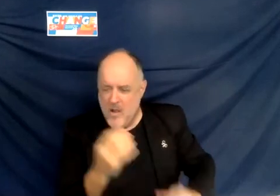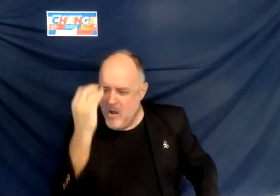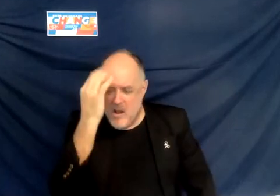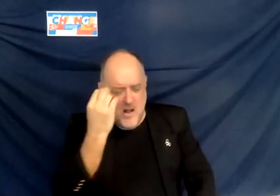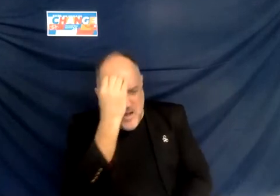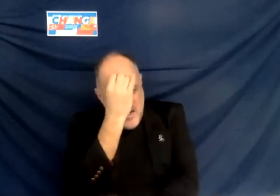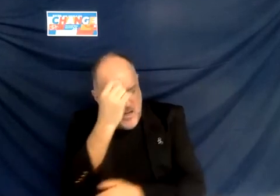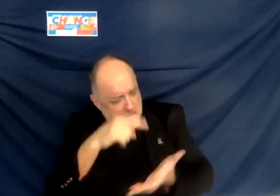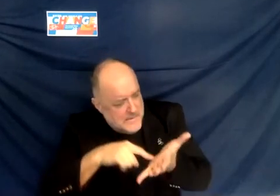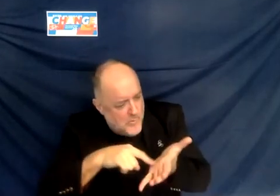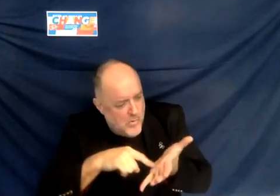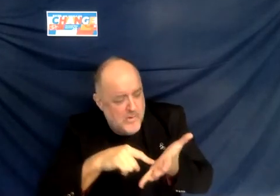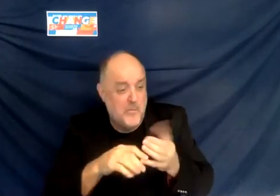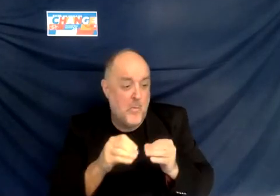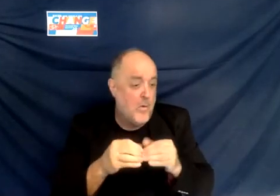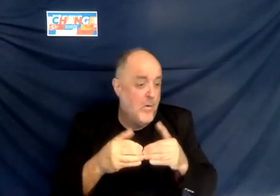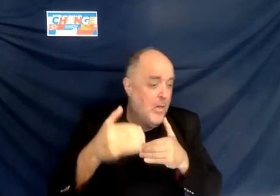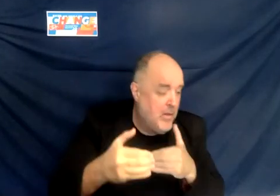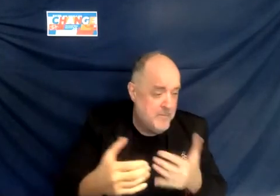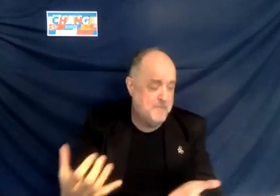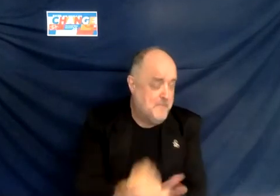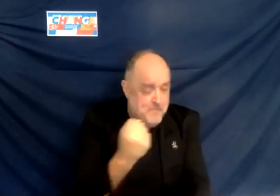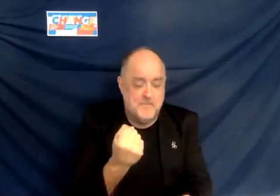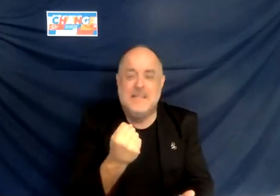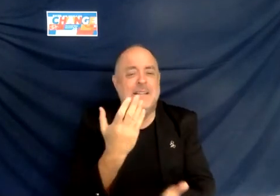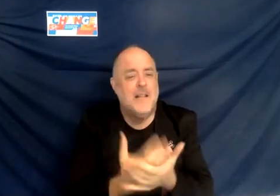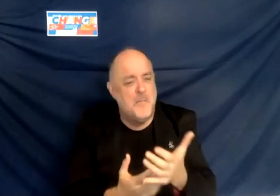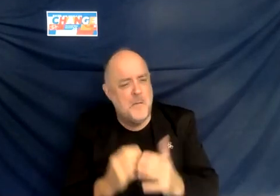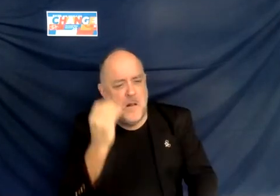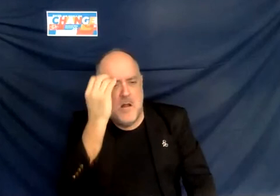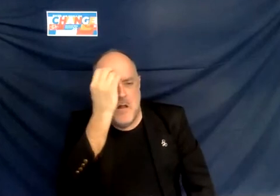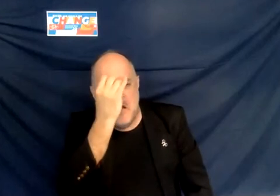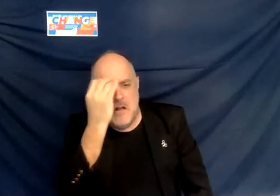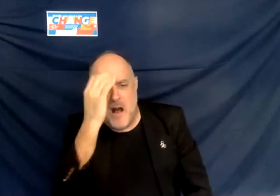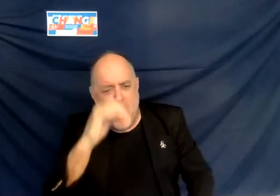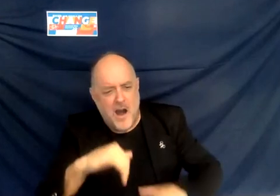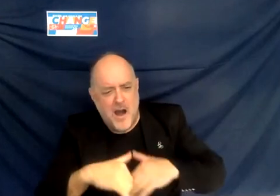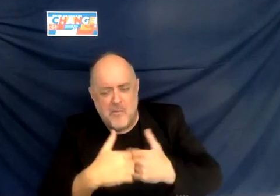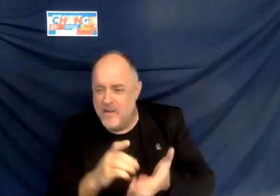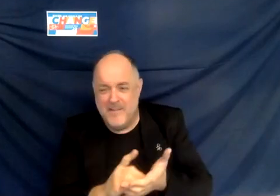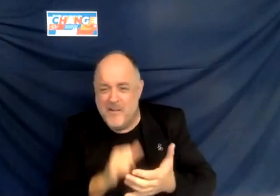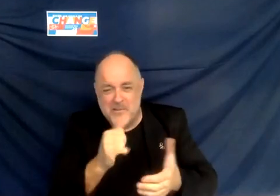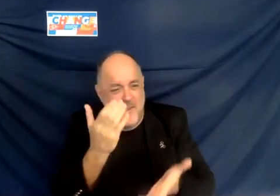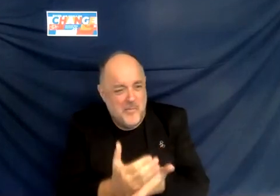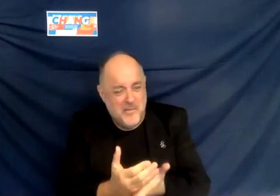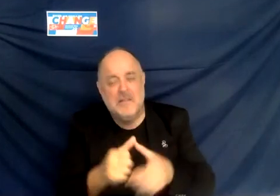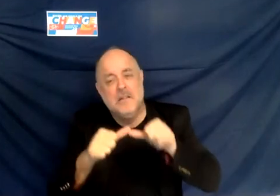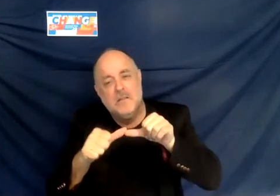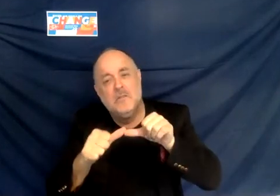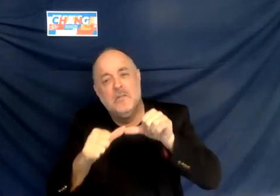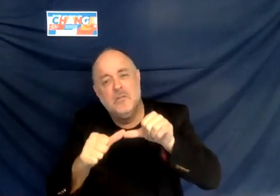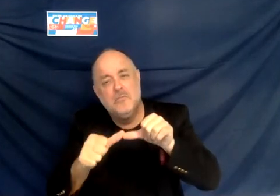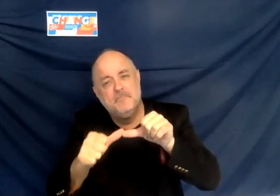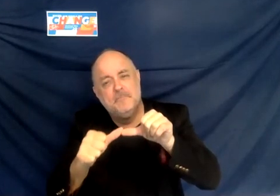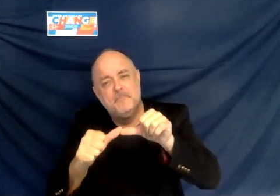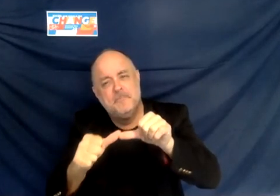exploring this. Some are a little bit further ahead and really taking advantage of that. But don't stop. I think this is going to be